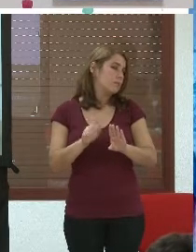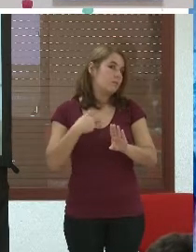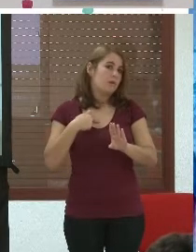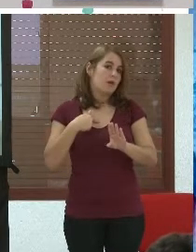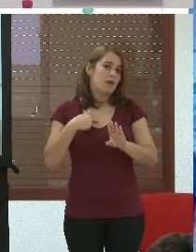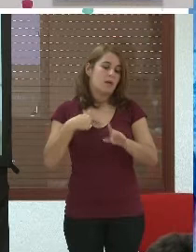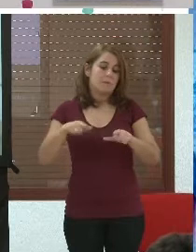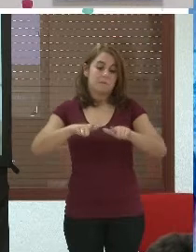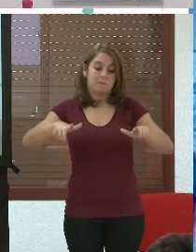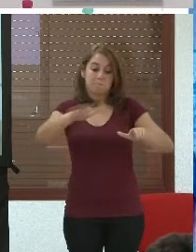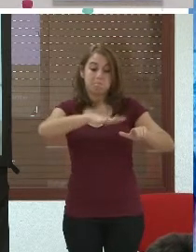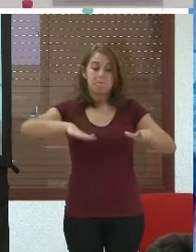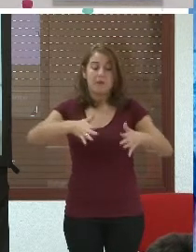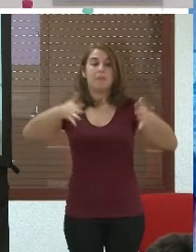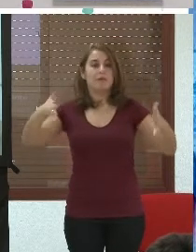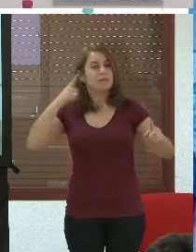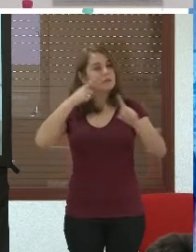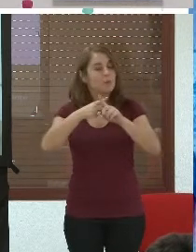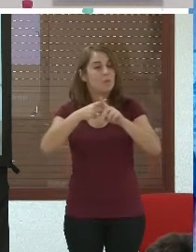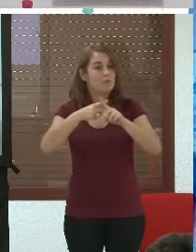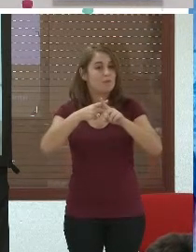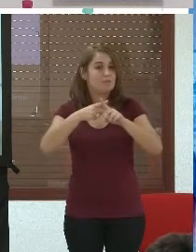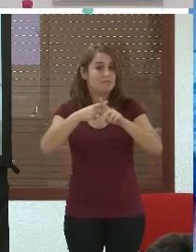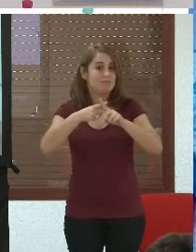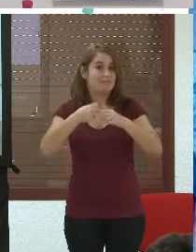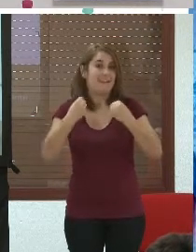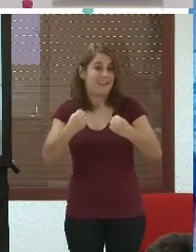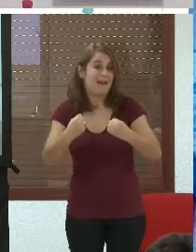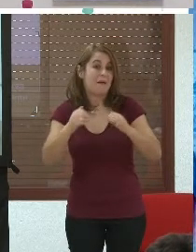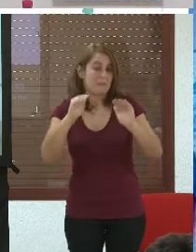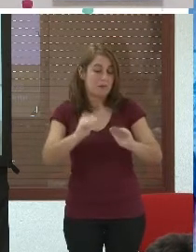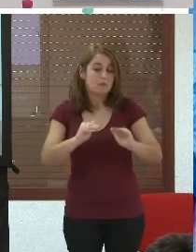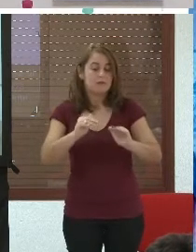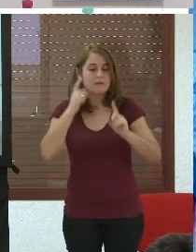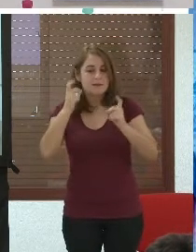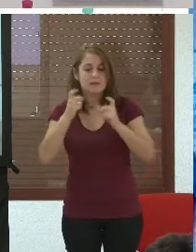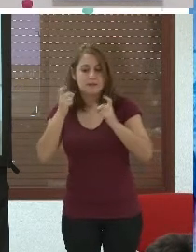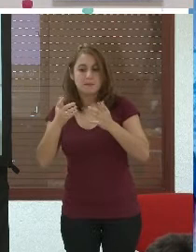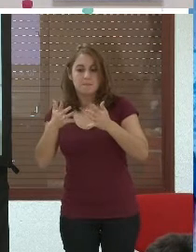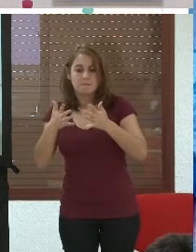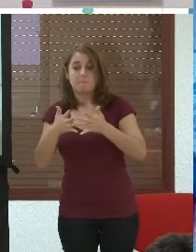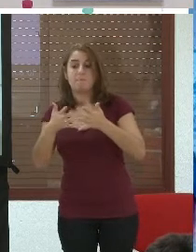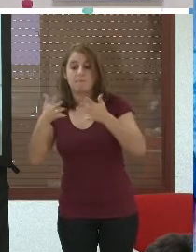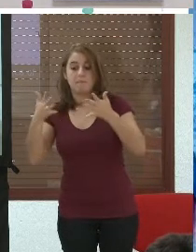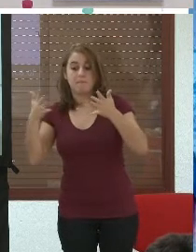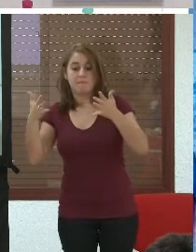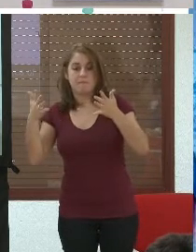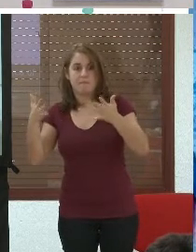the effective surface area of the electrode to reduce the load, the charge, and